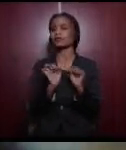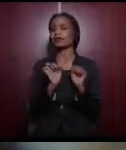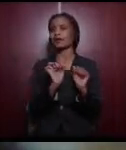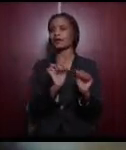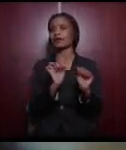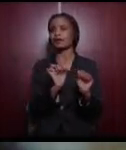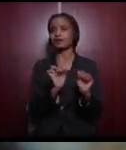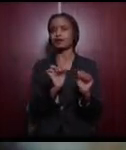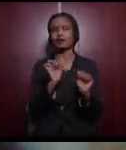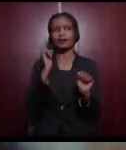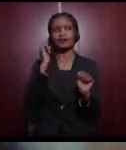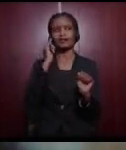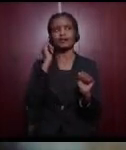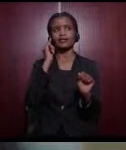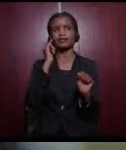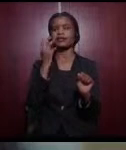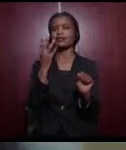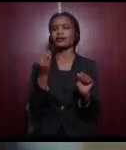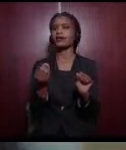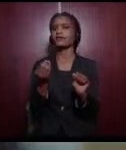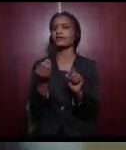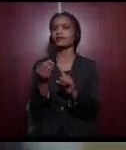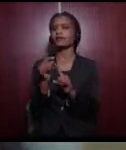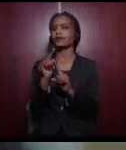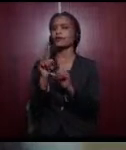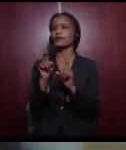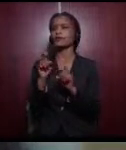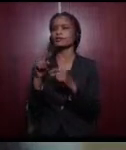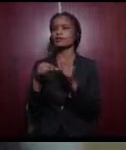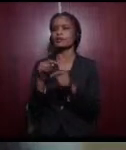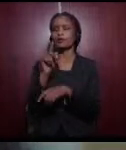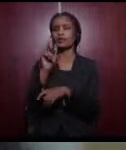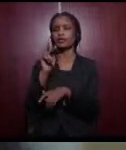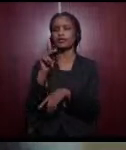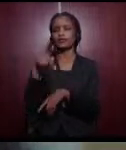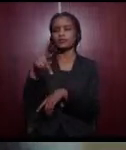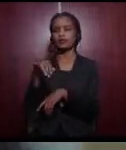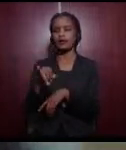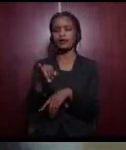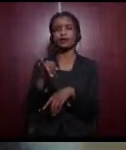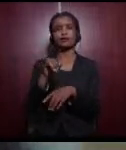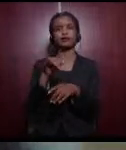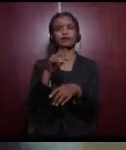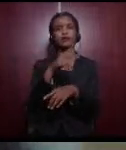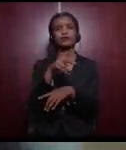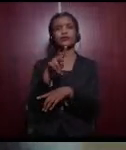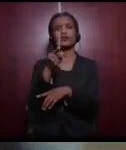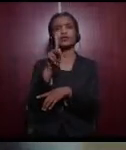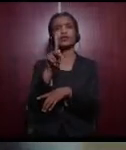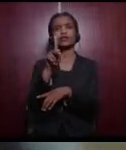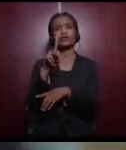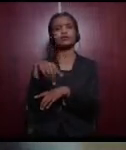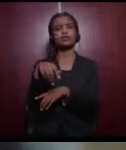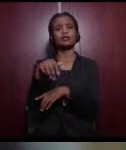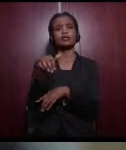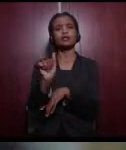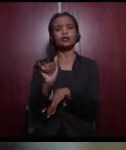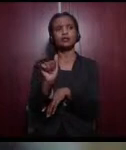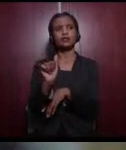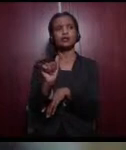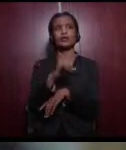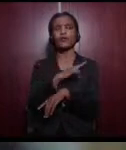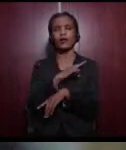there was a question here the KPI and KPA. So Speaker only the key